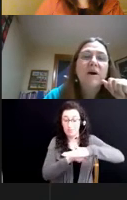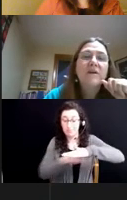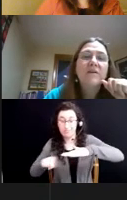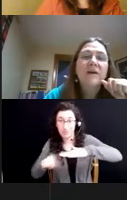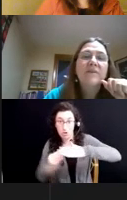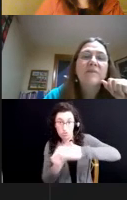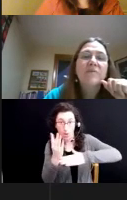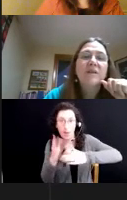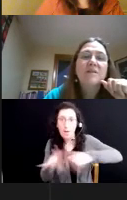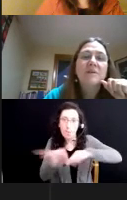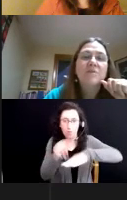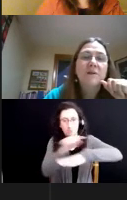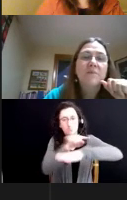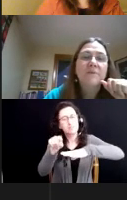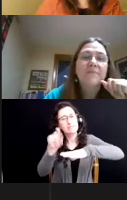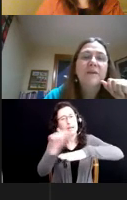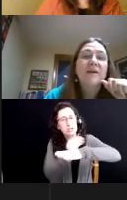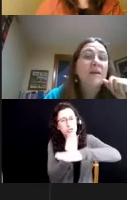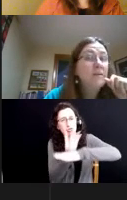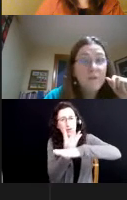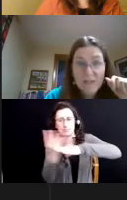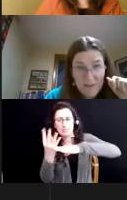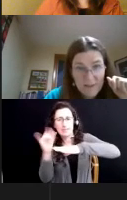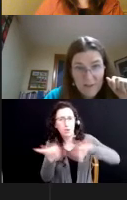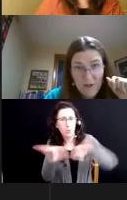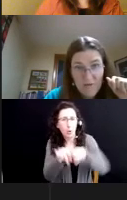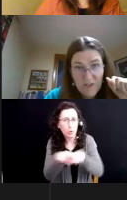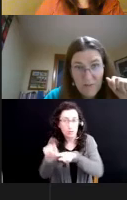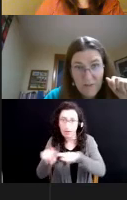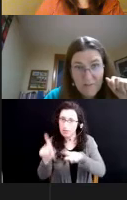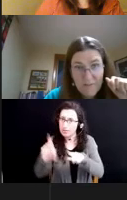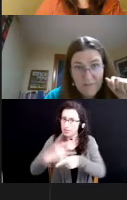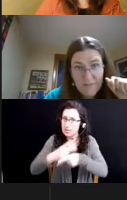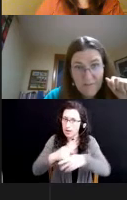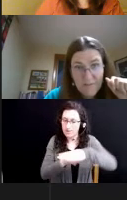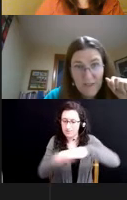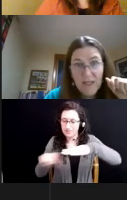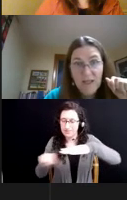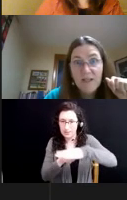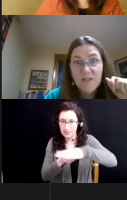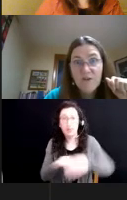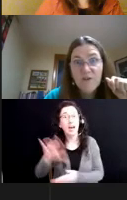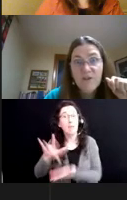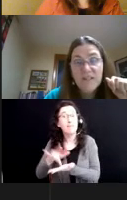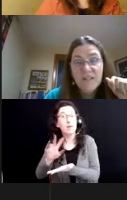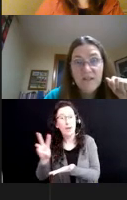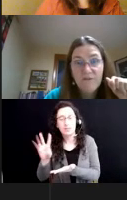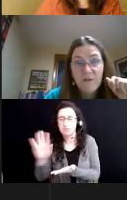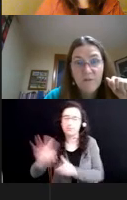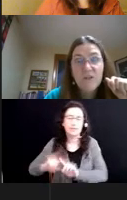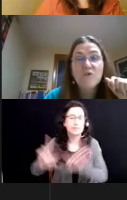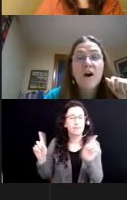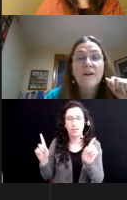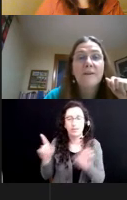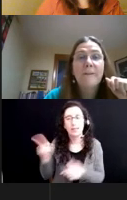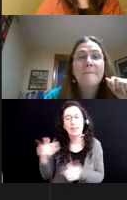but drier, and then we get this summer slump. In the Midwest, the curve is opposite. They get lots of growth here, they still have